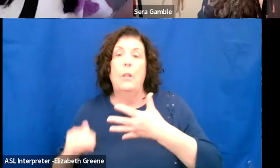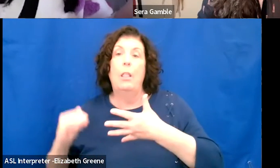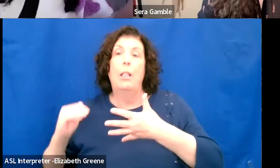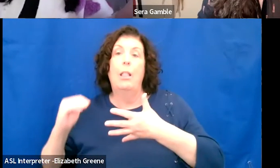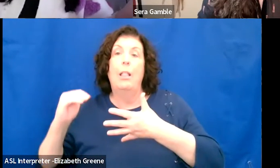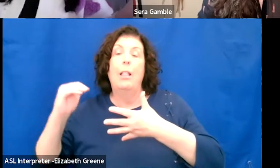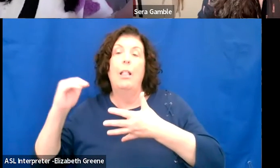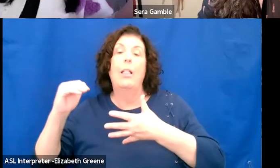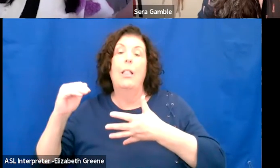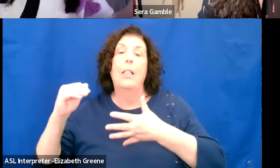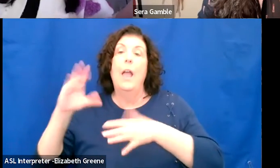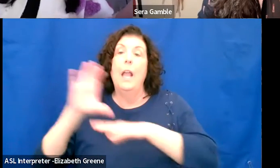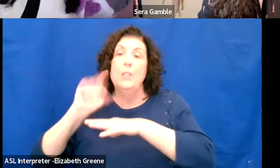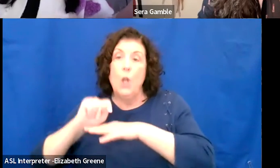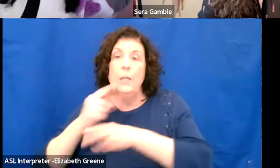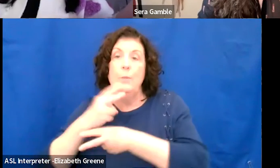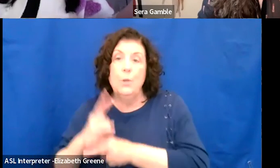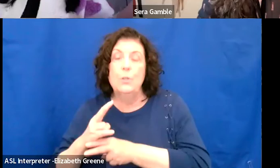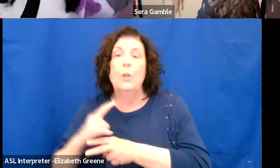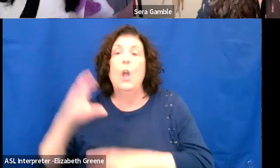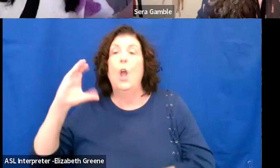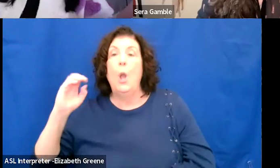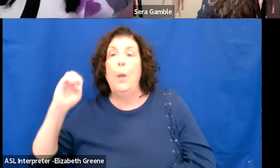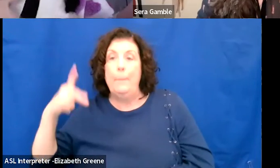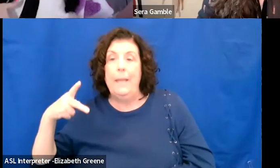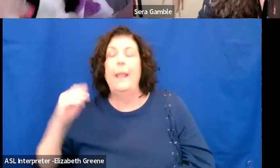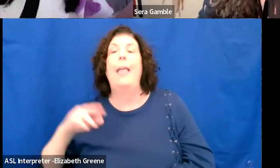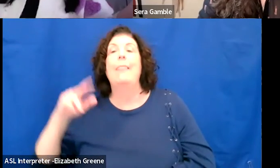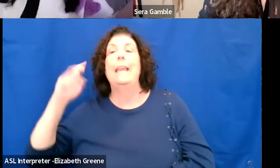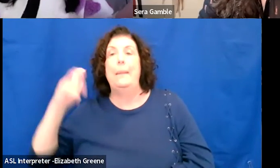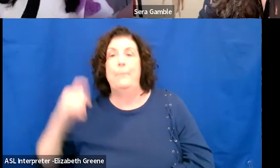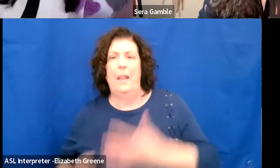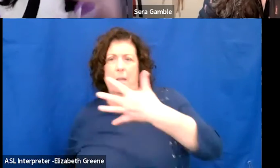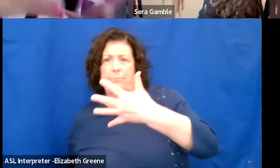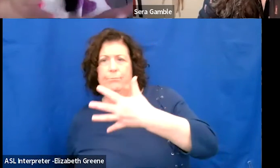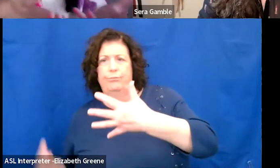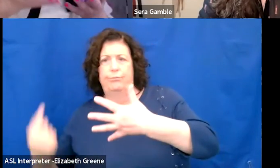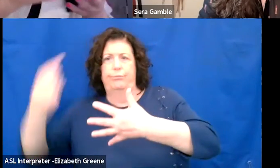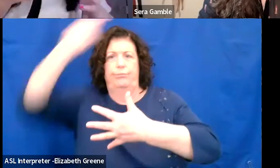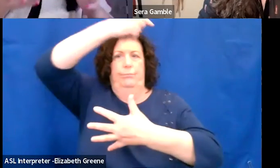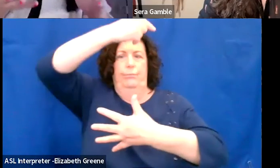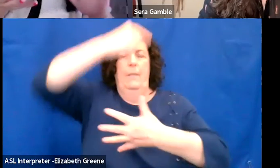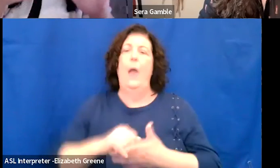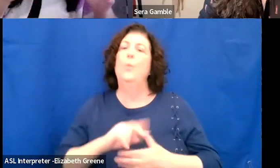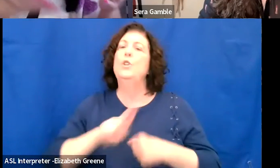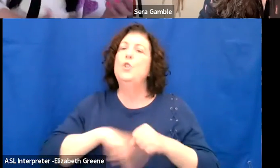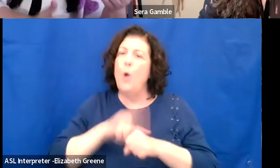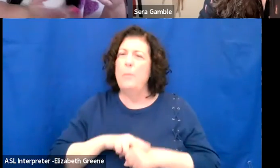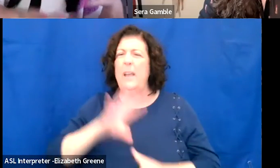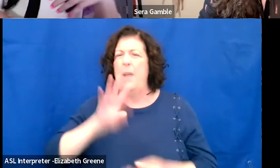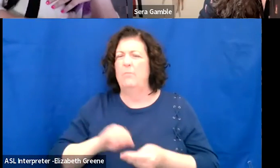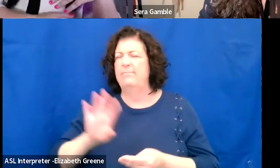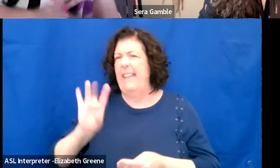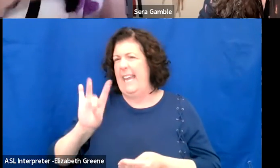week, co-EP, and then EP. Mm-hmm. And so those were normally the things that are worked out in our contracts at the